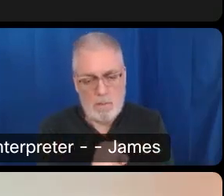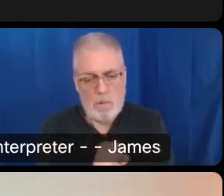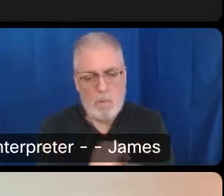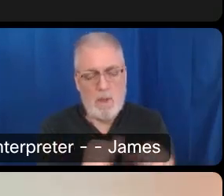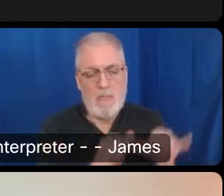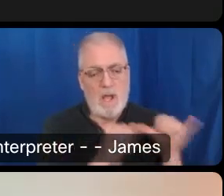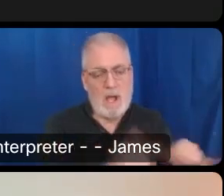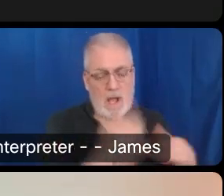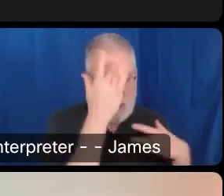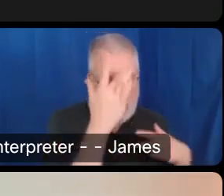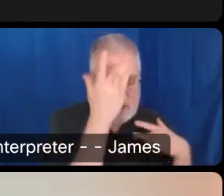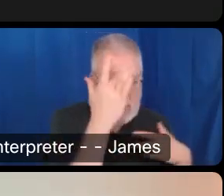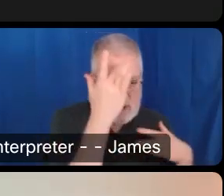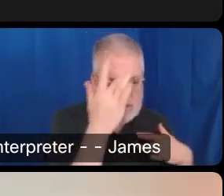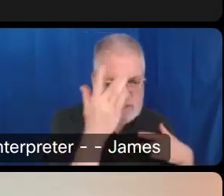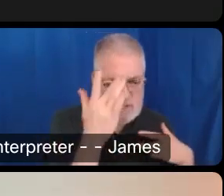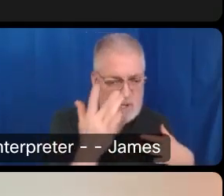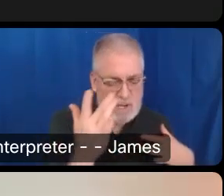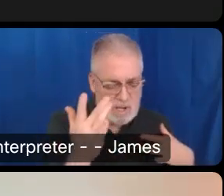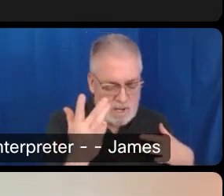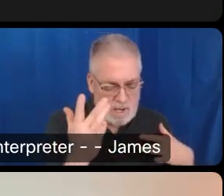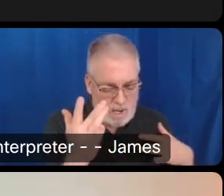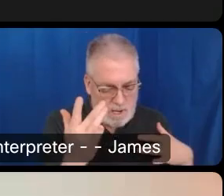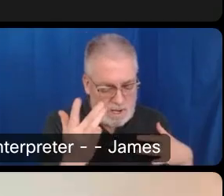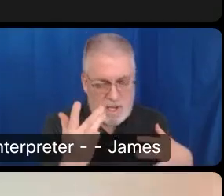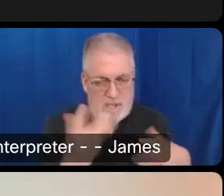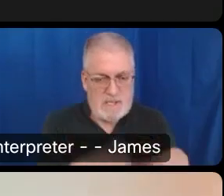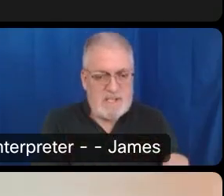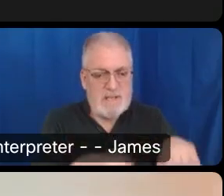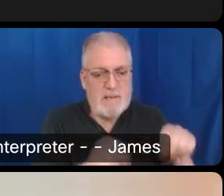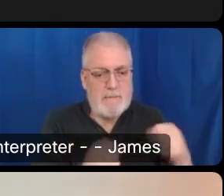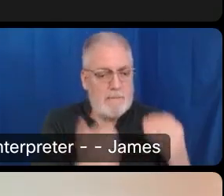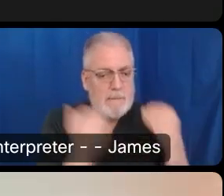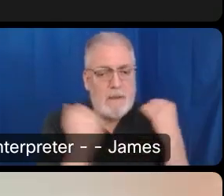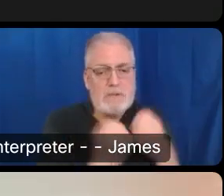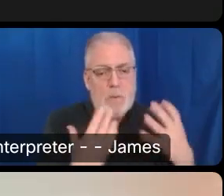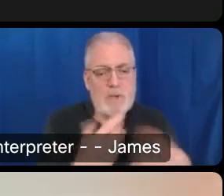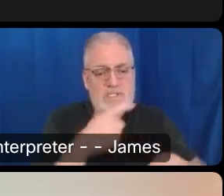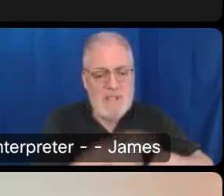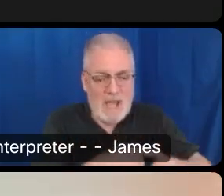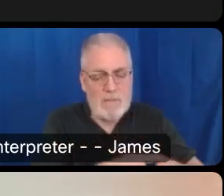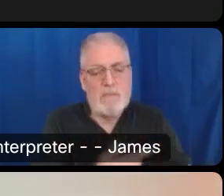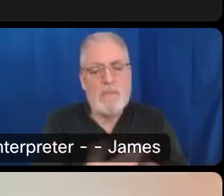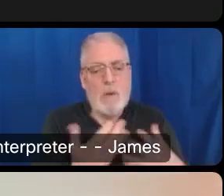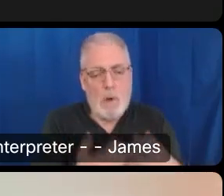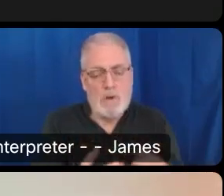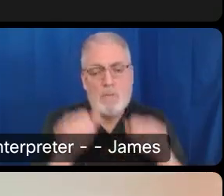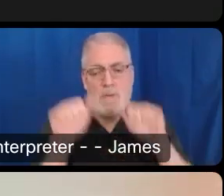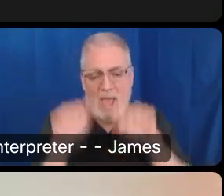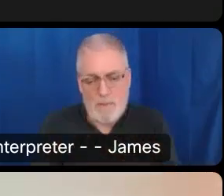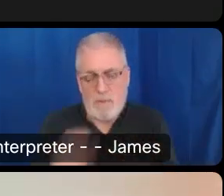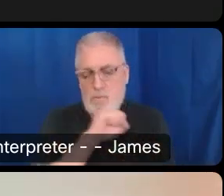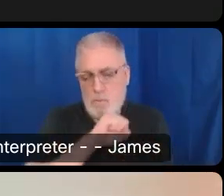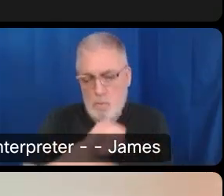constantly taking them to and from the ER in the hospital, and they still want to work. Yeah, Jessica, I think that fits perfectly into